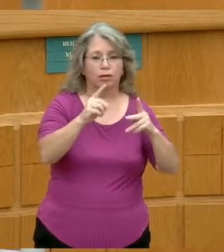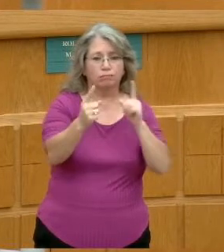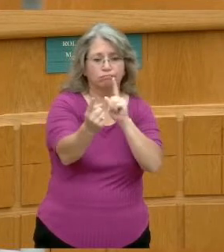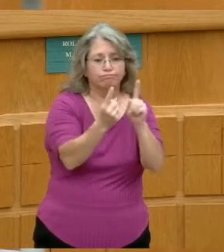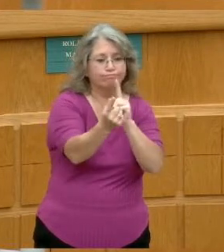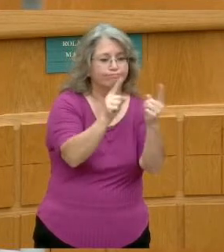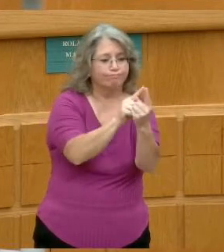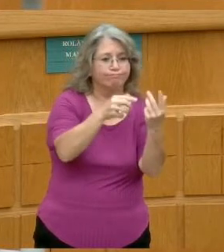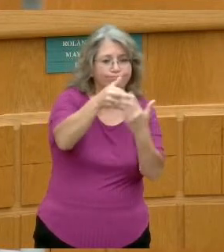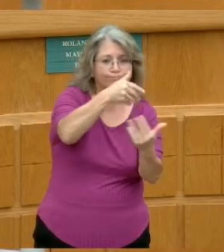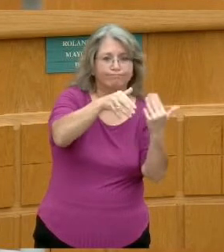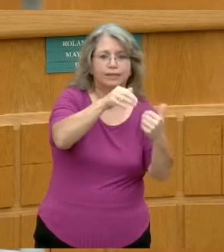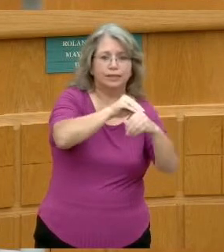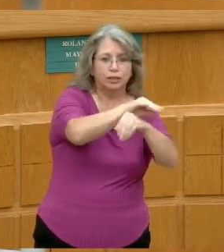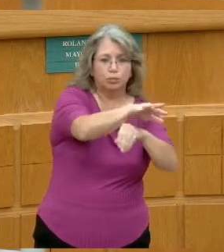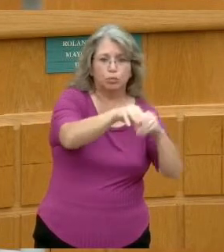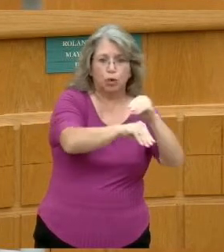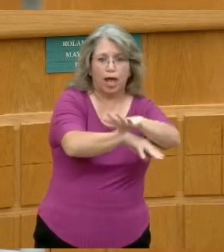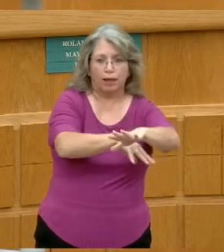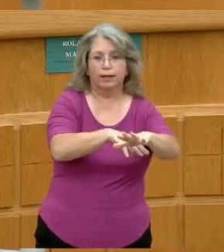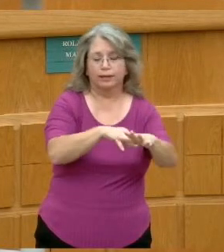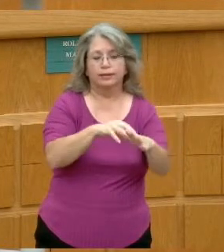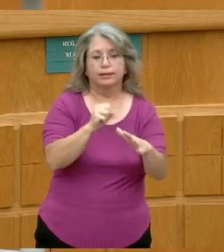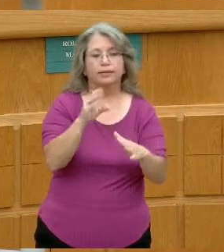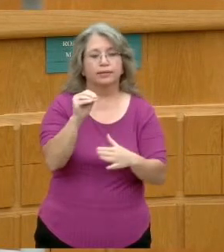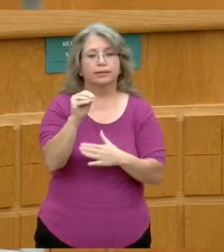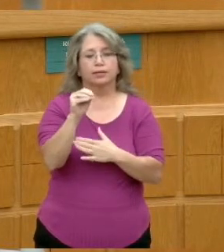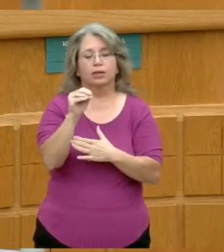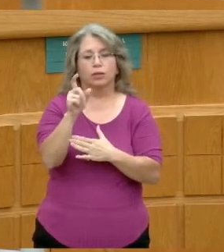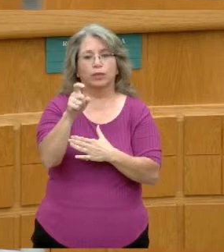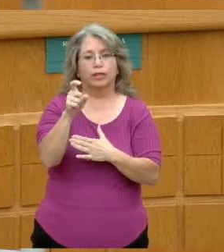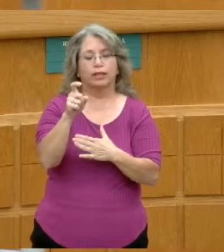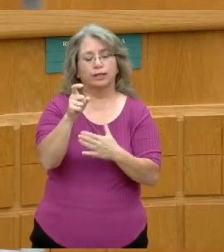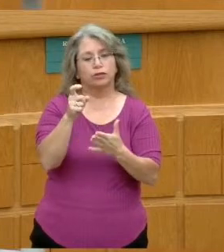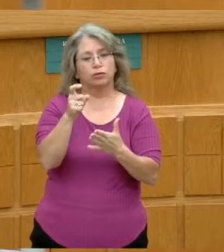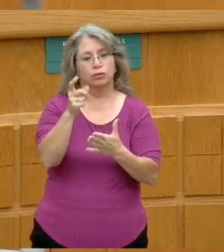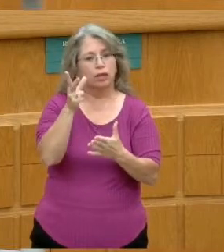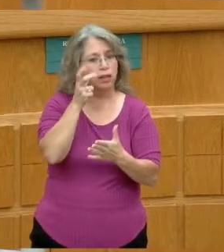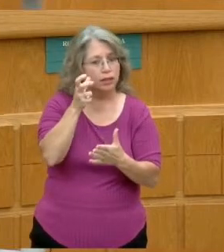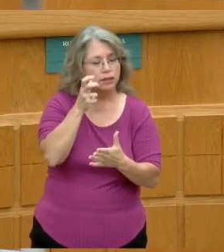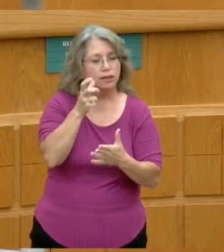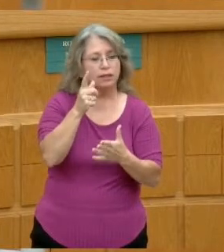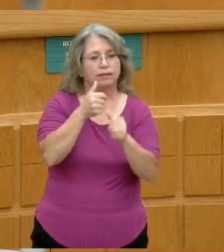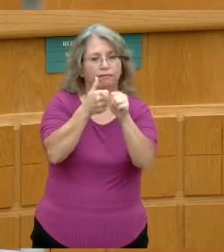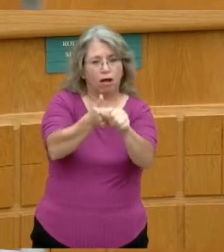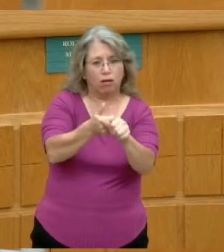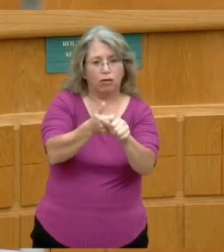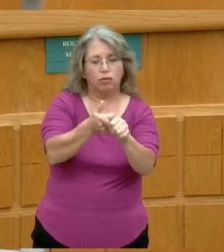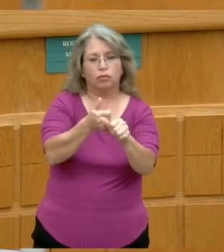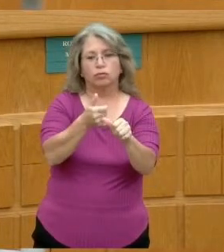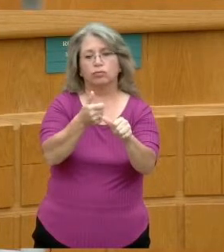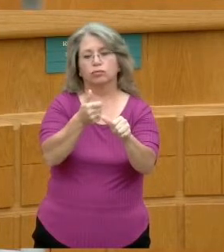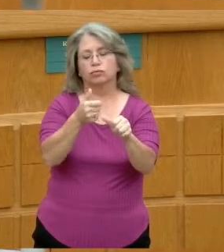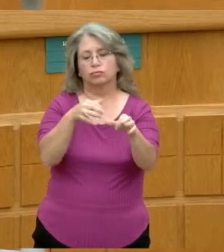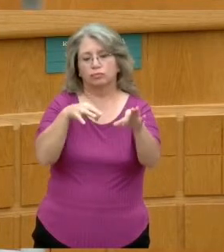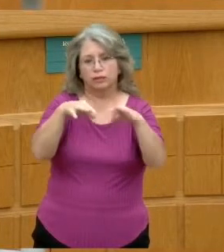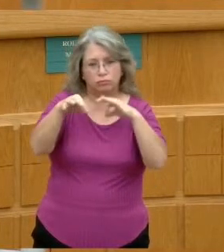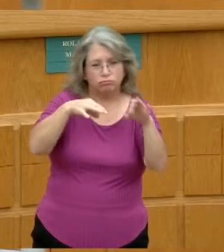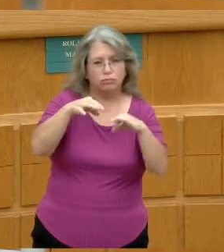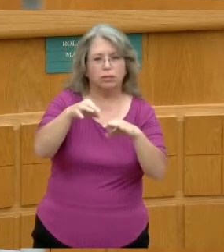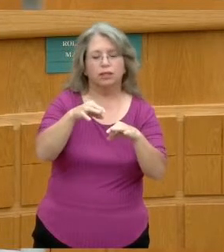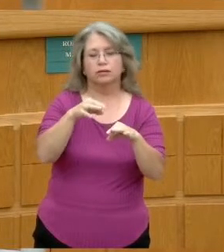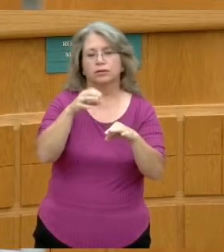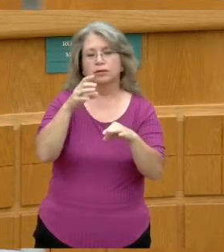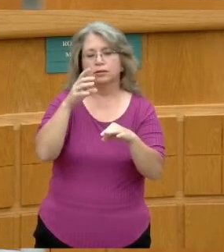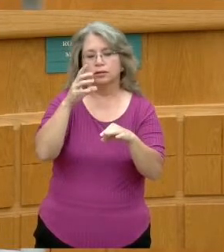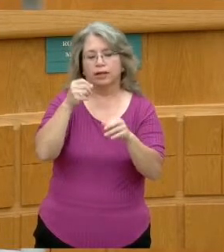listen and pass this information along and follow some of the prescribed measures that the CDC, the state, and even our local health authorities are telling us